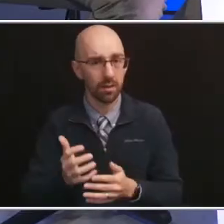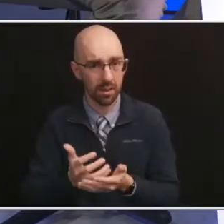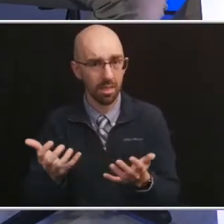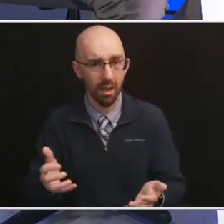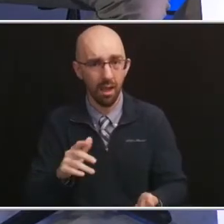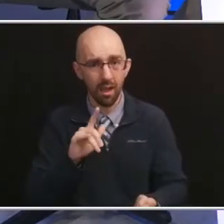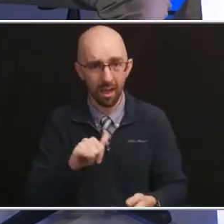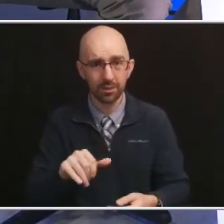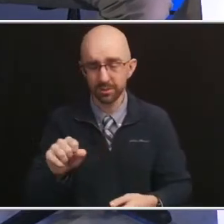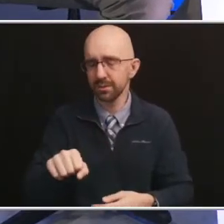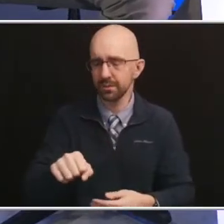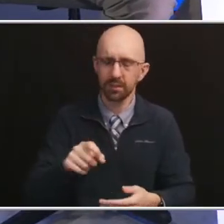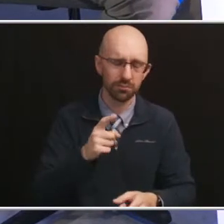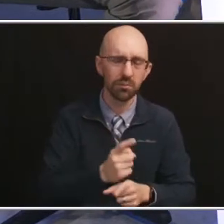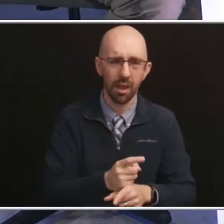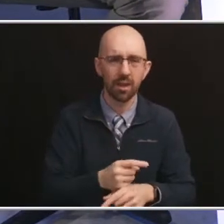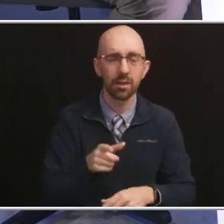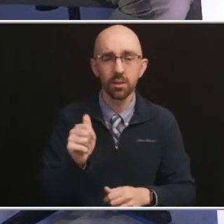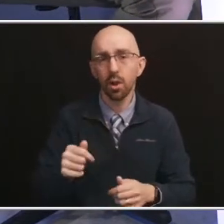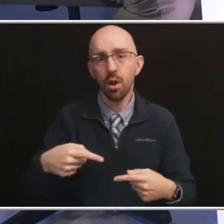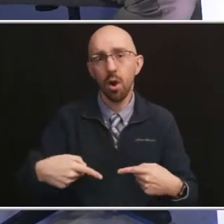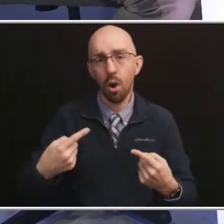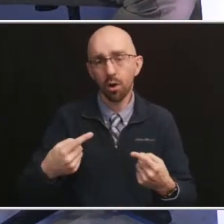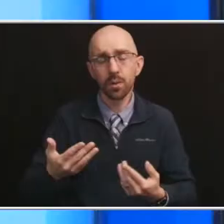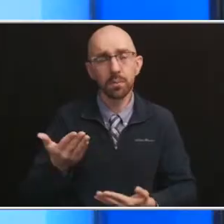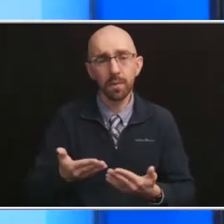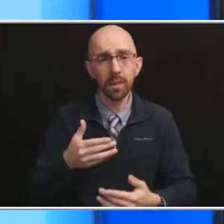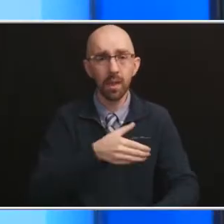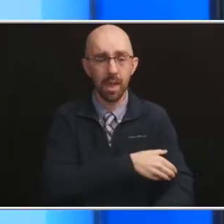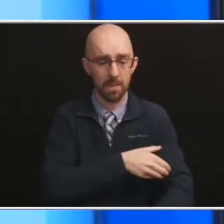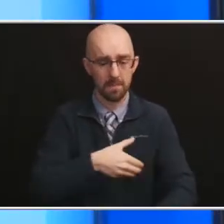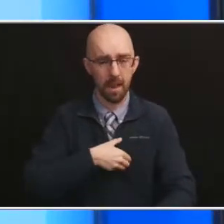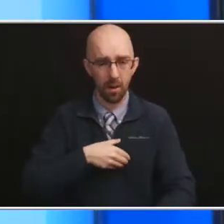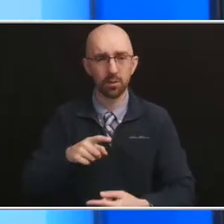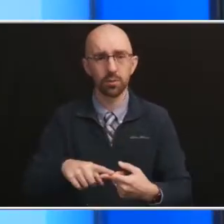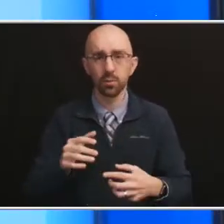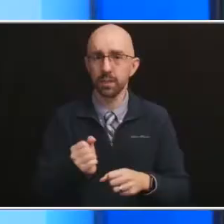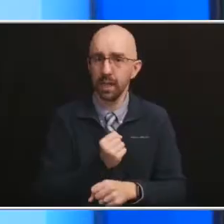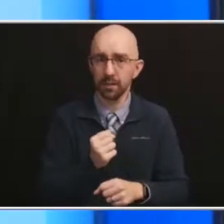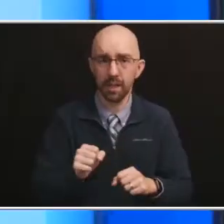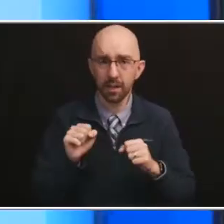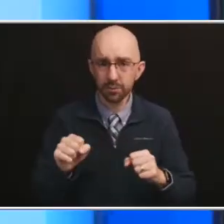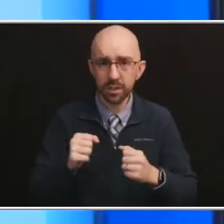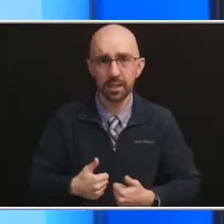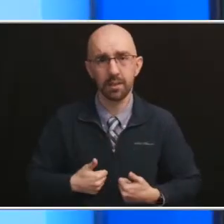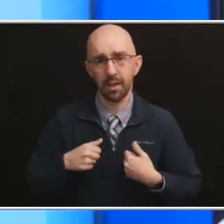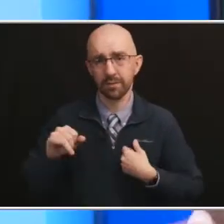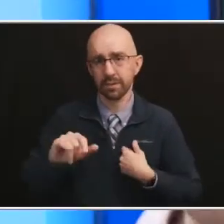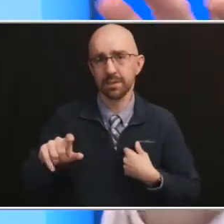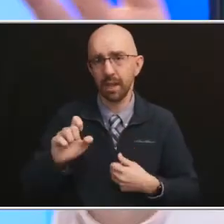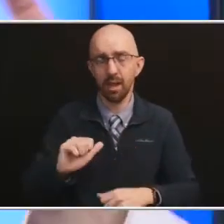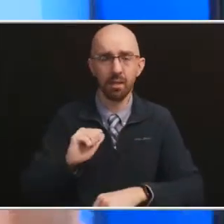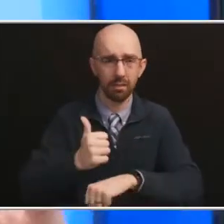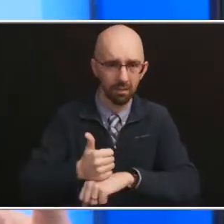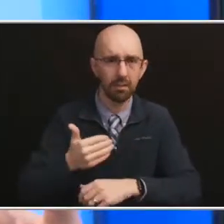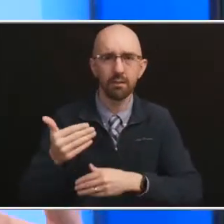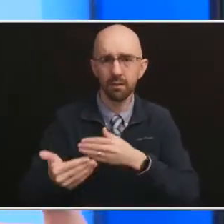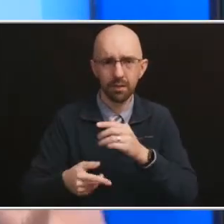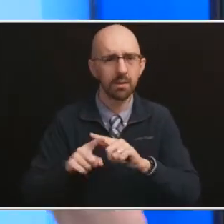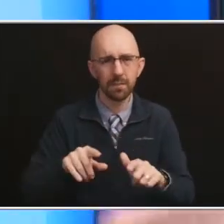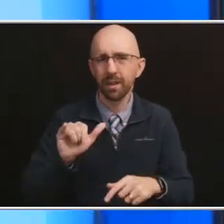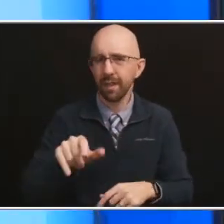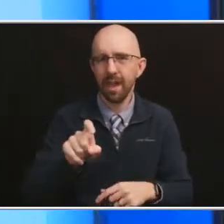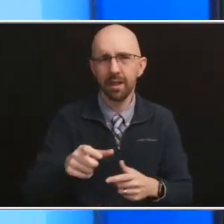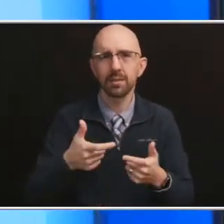could also argue, right, maybe it would empower someone to get their exercise and lifestyle things in place, but that would have to be a big program